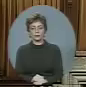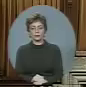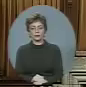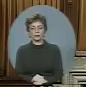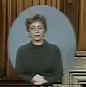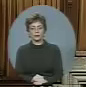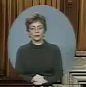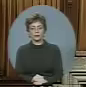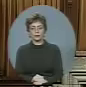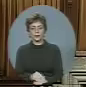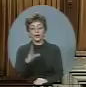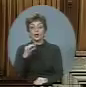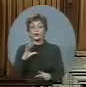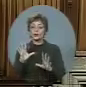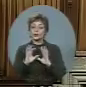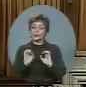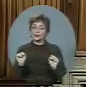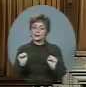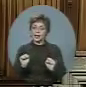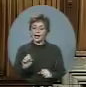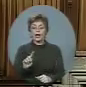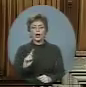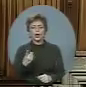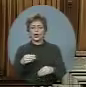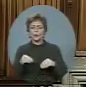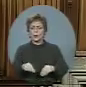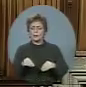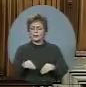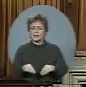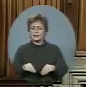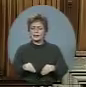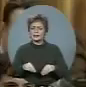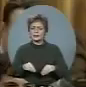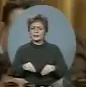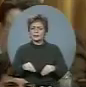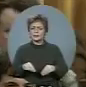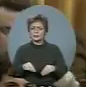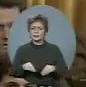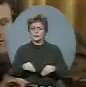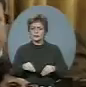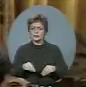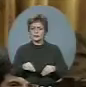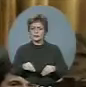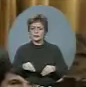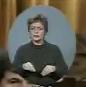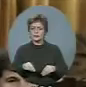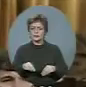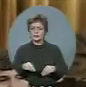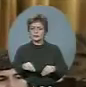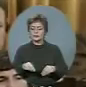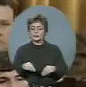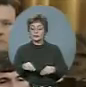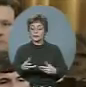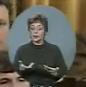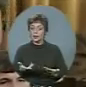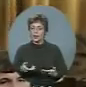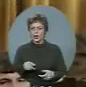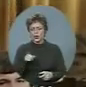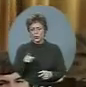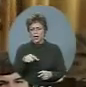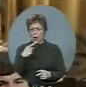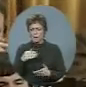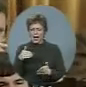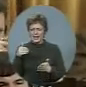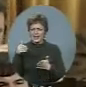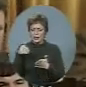Mr. Speaker, the Prime Minister has made an absolutely uncalled for attack on the integrity of a member of this House, and